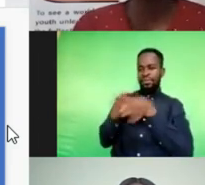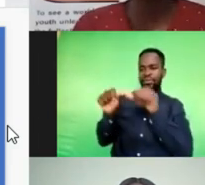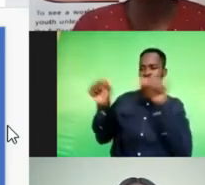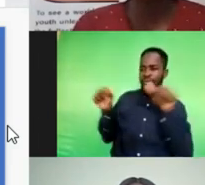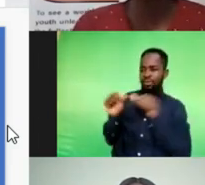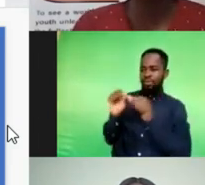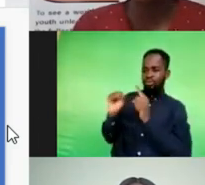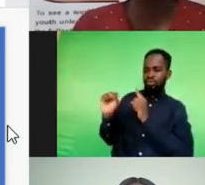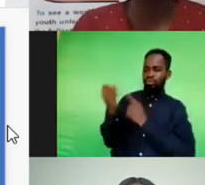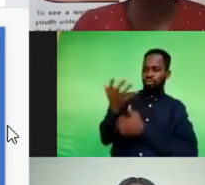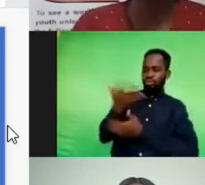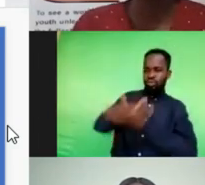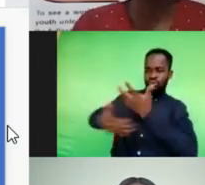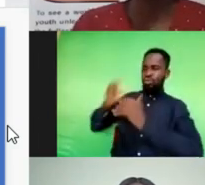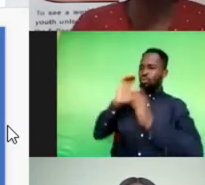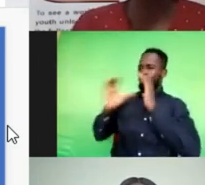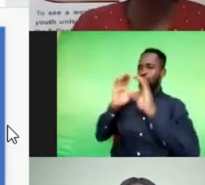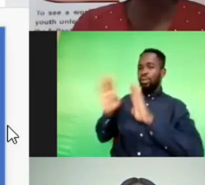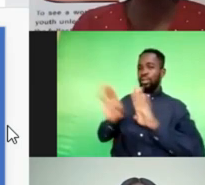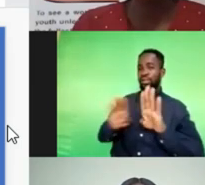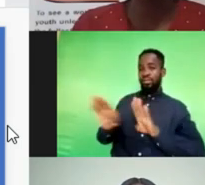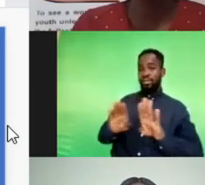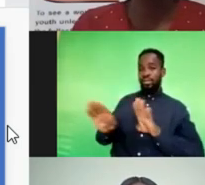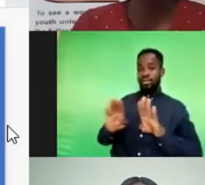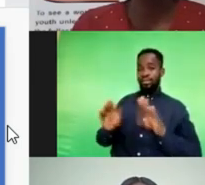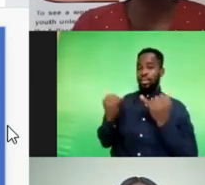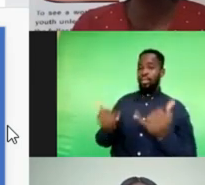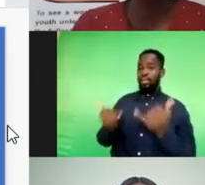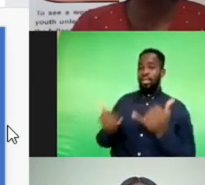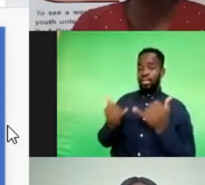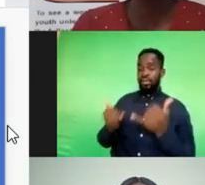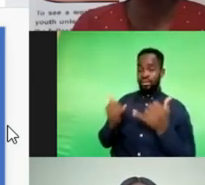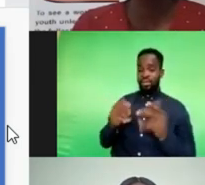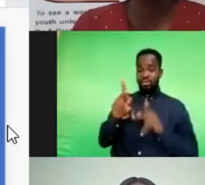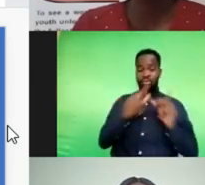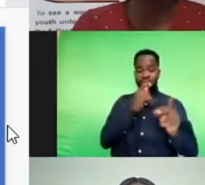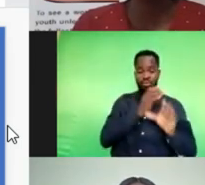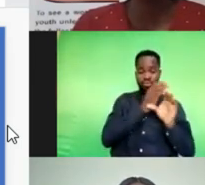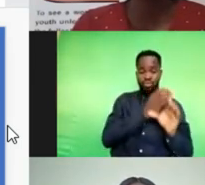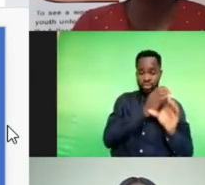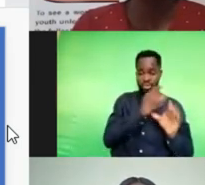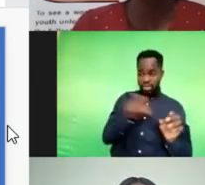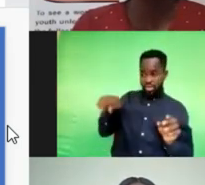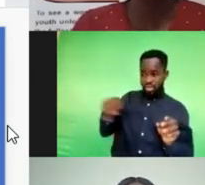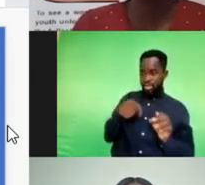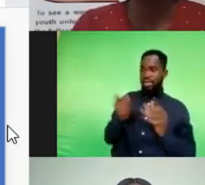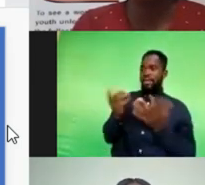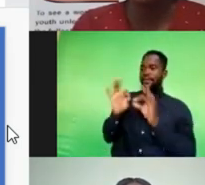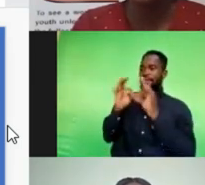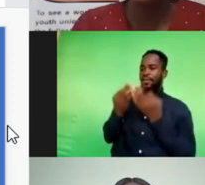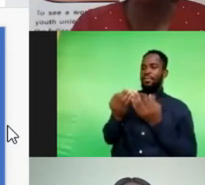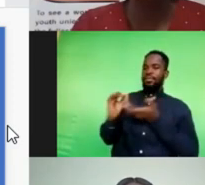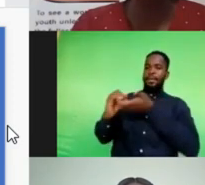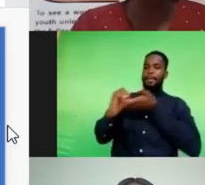well as communicative behaviors, and parents, caregivers, and family members are the main communication partners of children